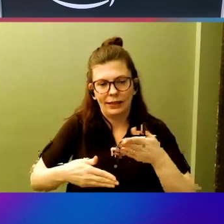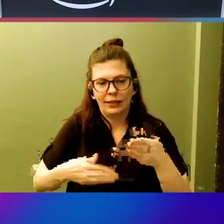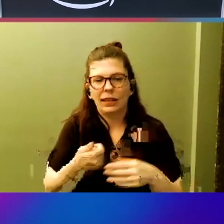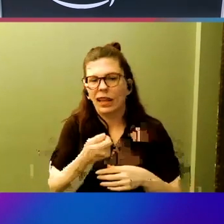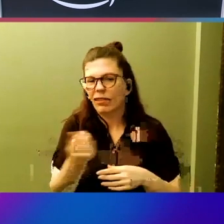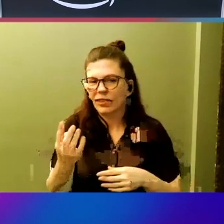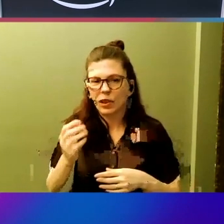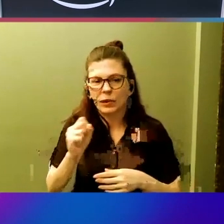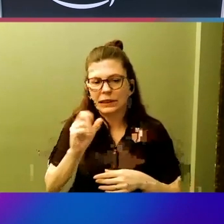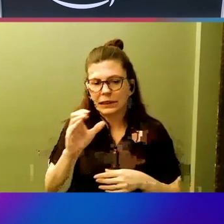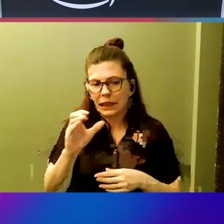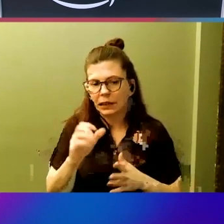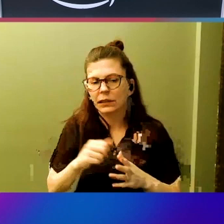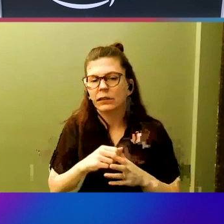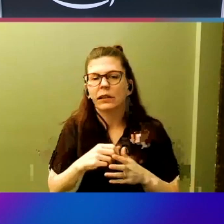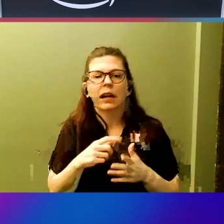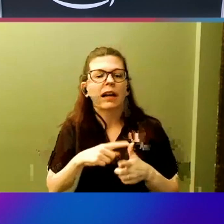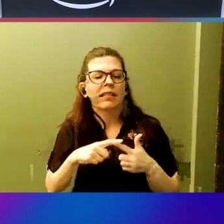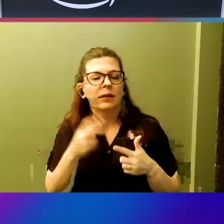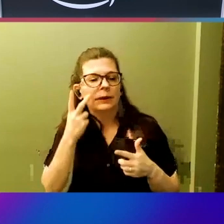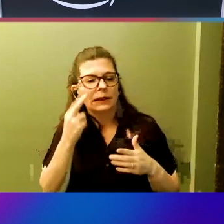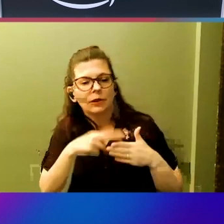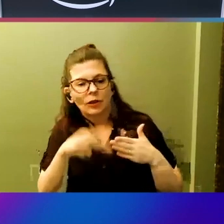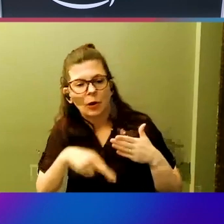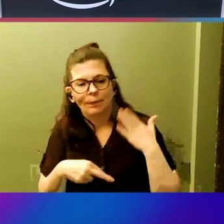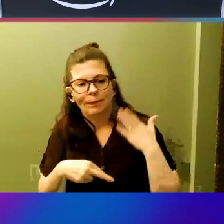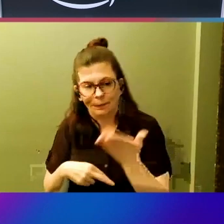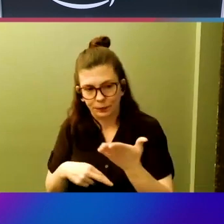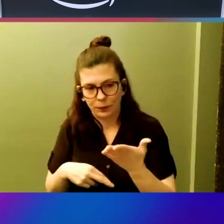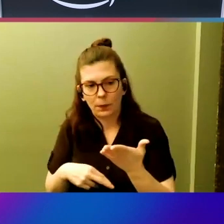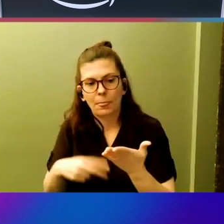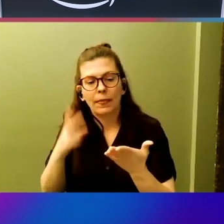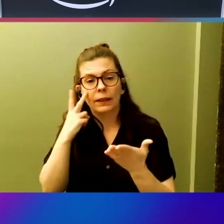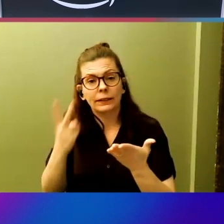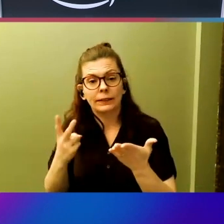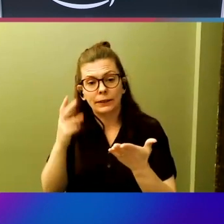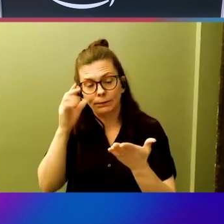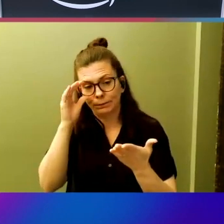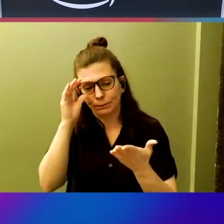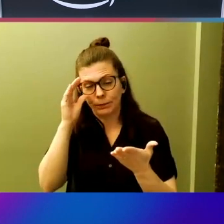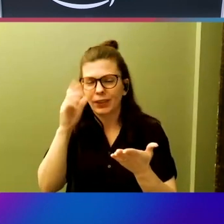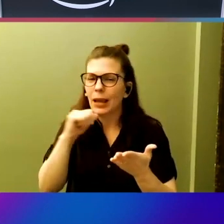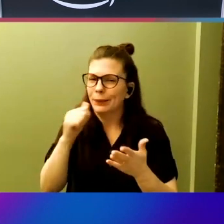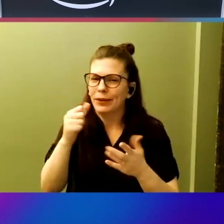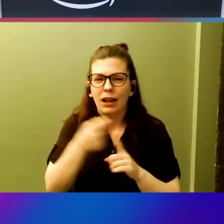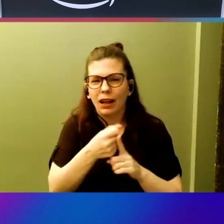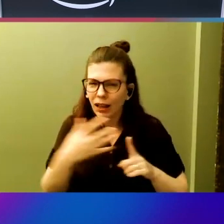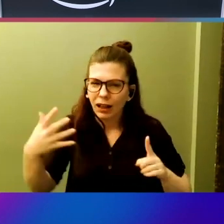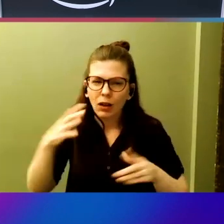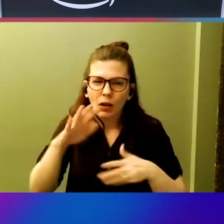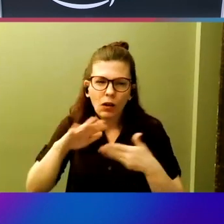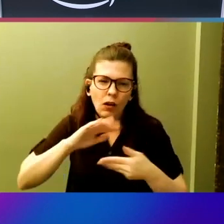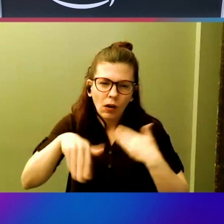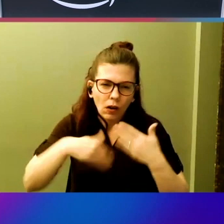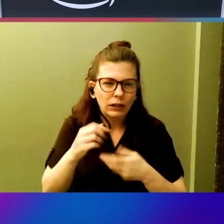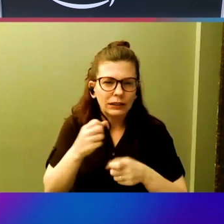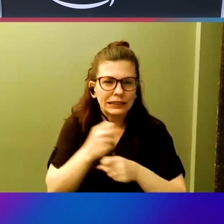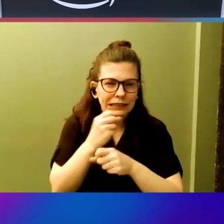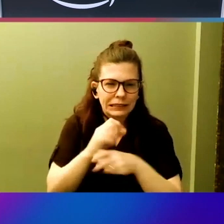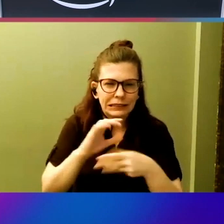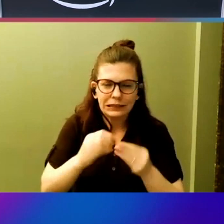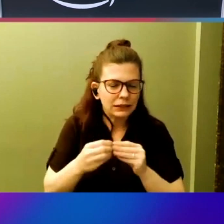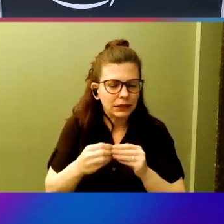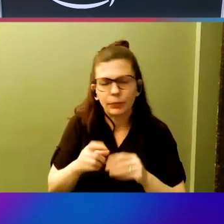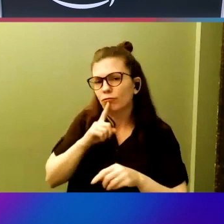then we'll see the results. So we see here that I won't go into all of the statistics, but we'll just take a look at the real time that you see there.